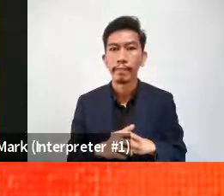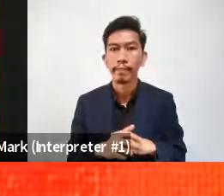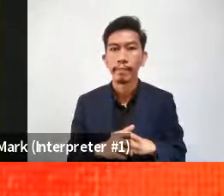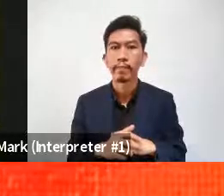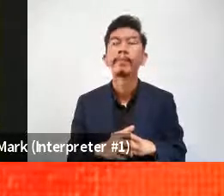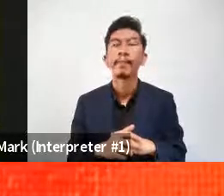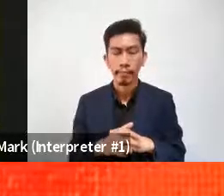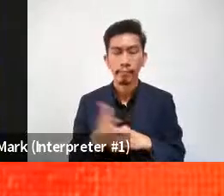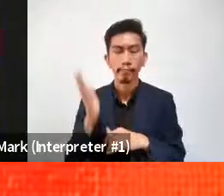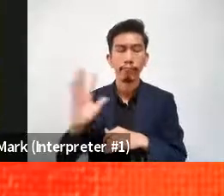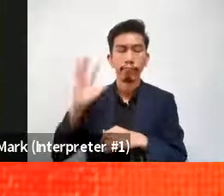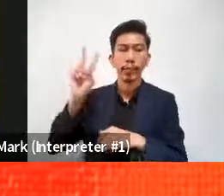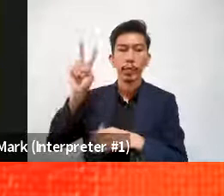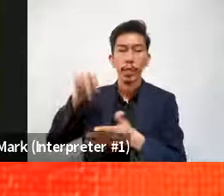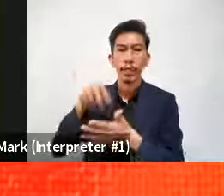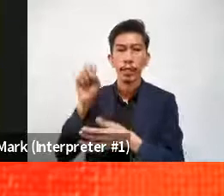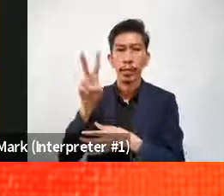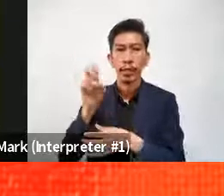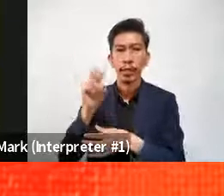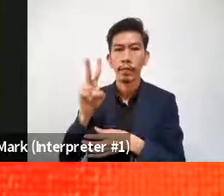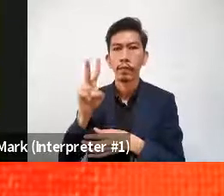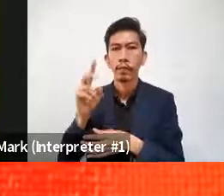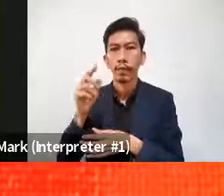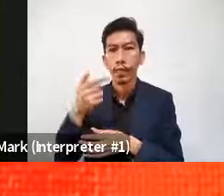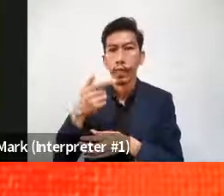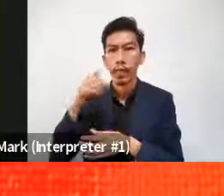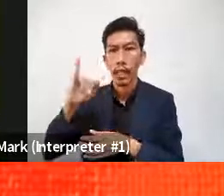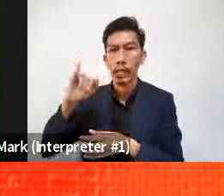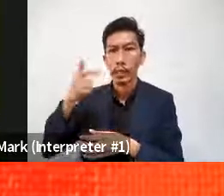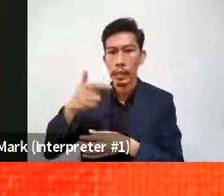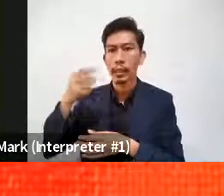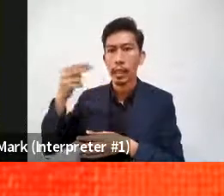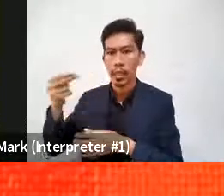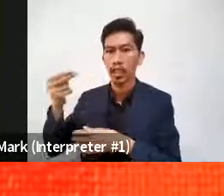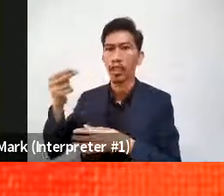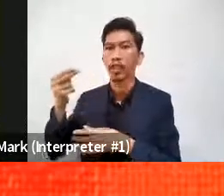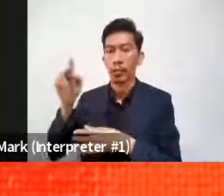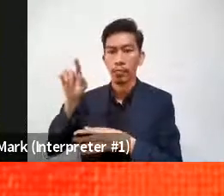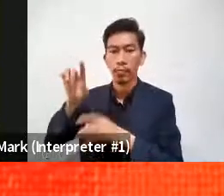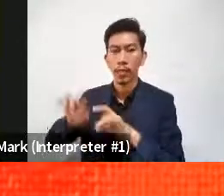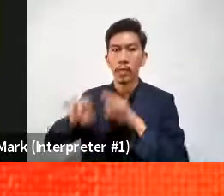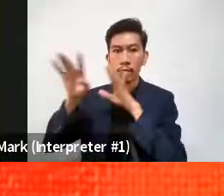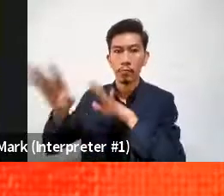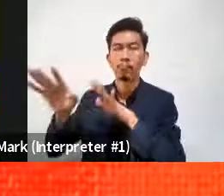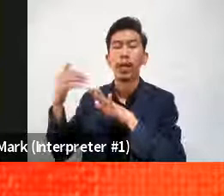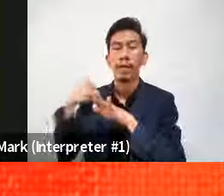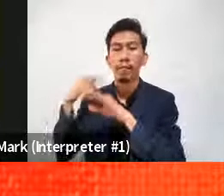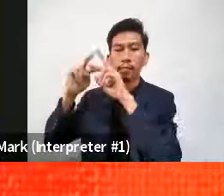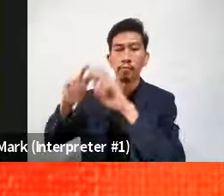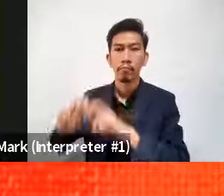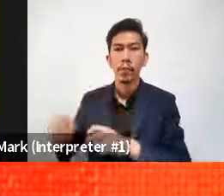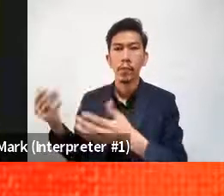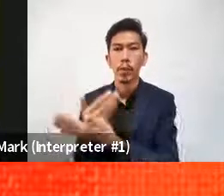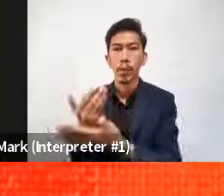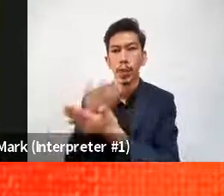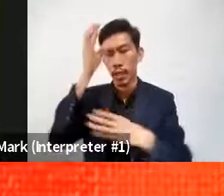In 2012, the George Institute for Global Health, University of Sydney, instigated a study of new cancer patients